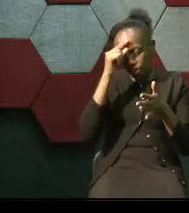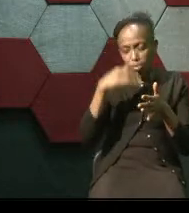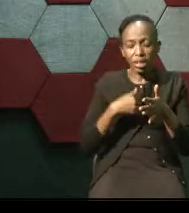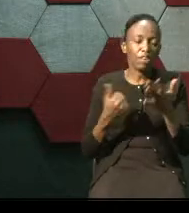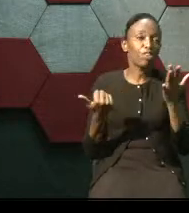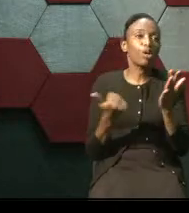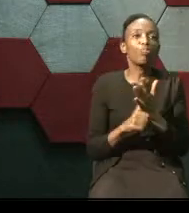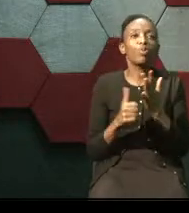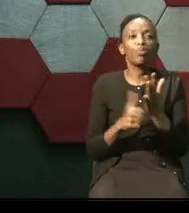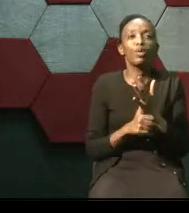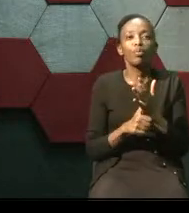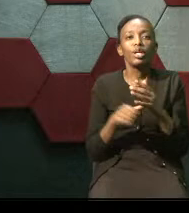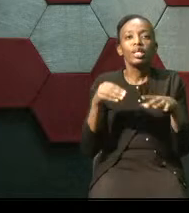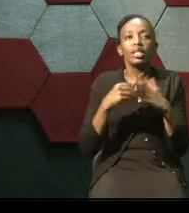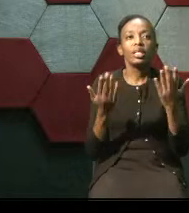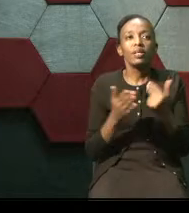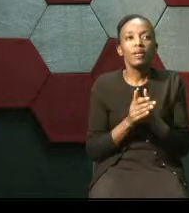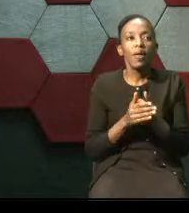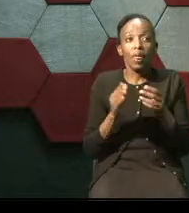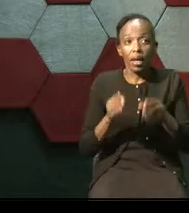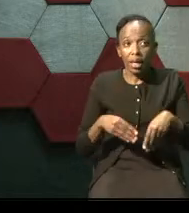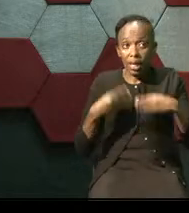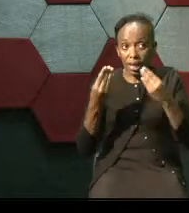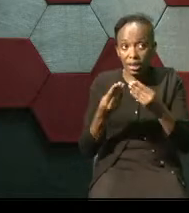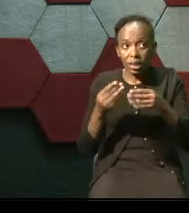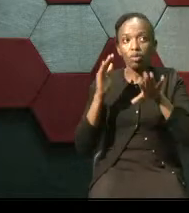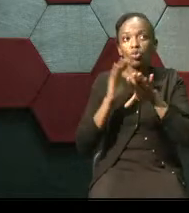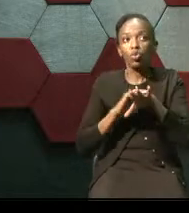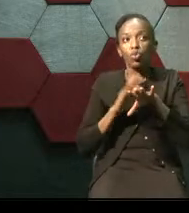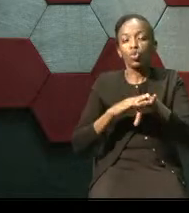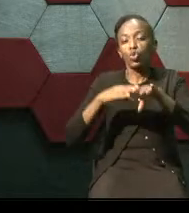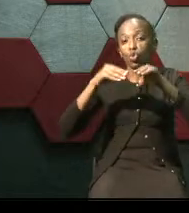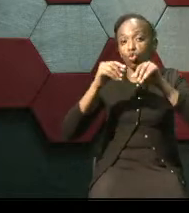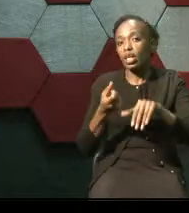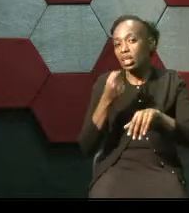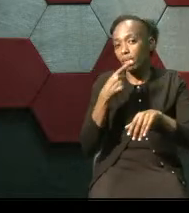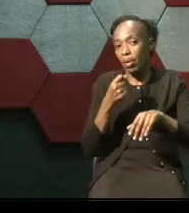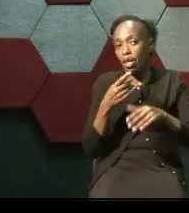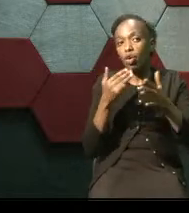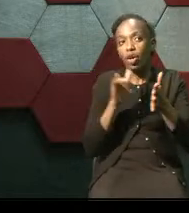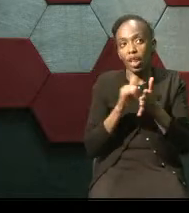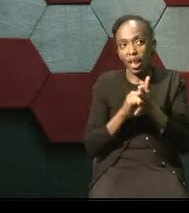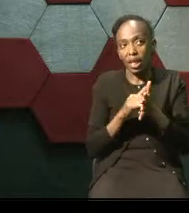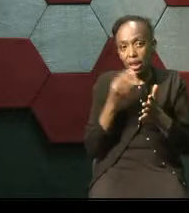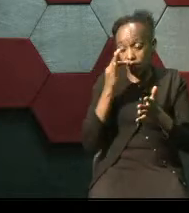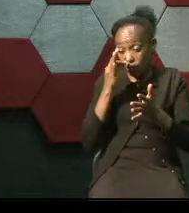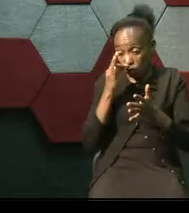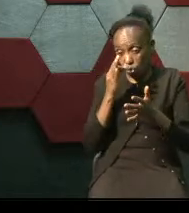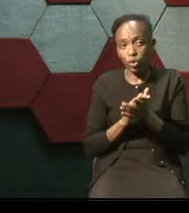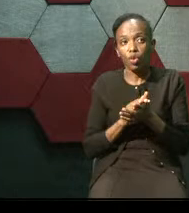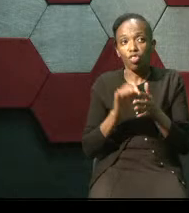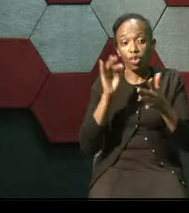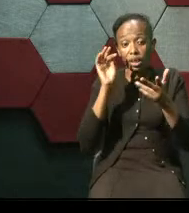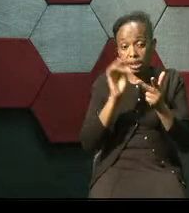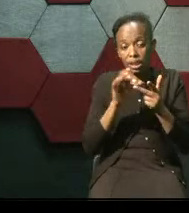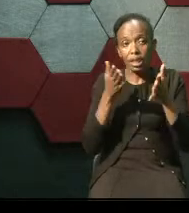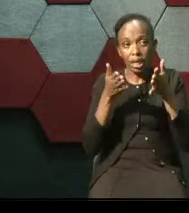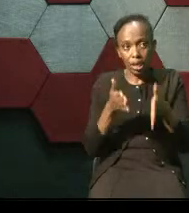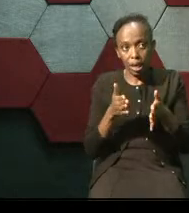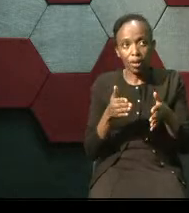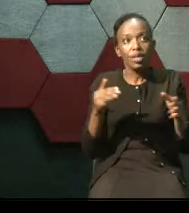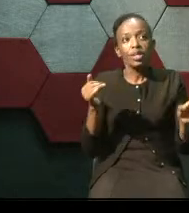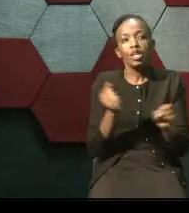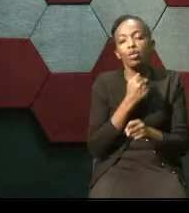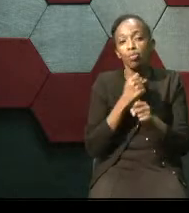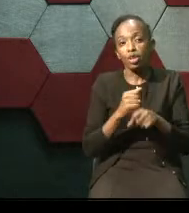a problem in availing adequate medical kits, which are the nasal swabs. And therefore, they are not able